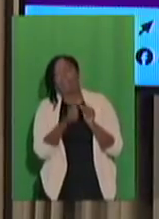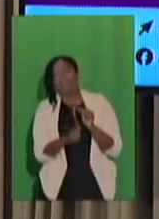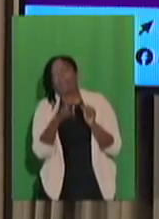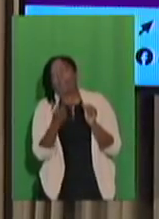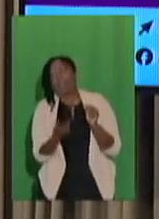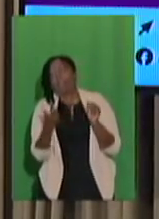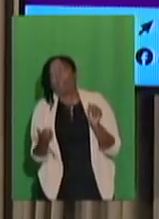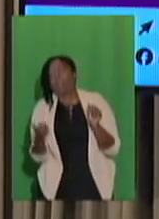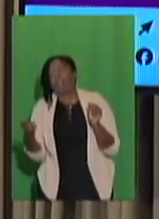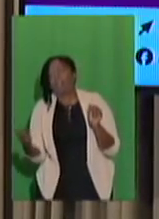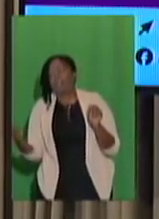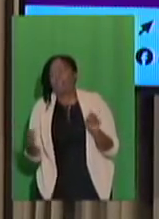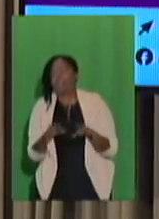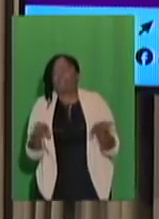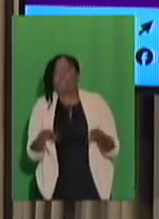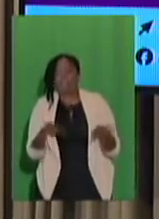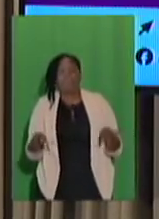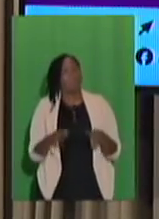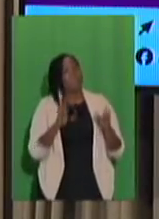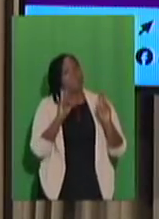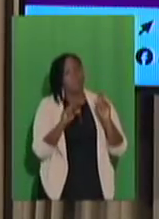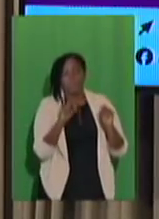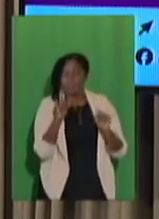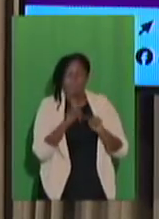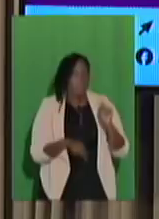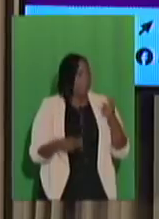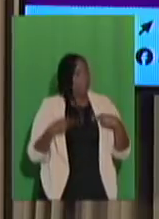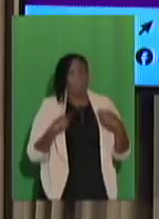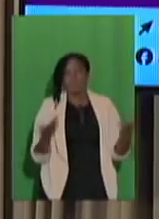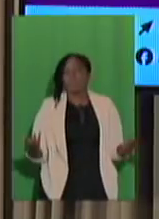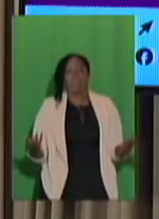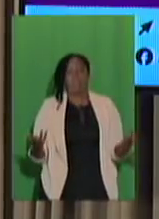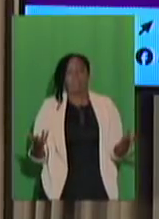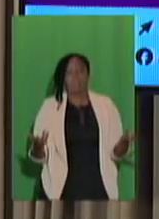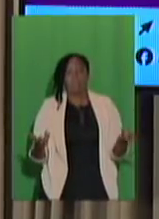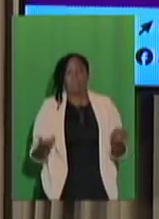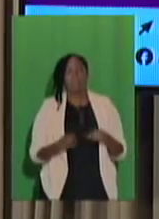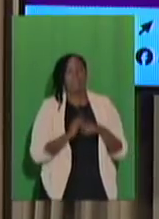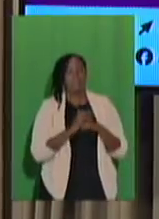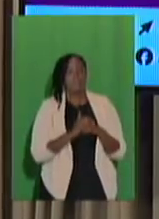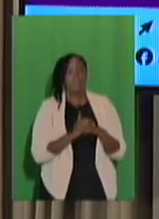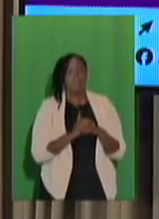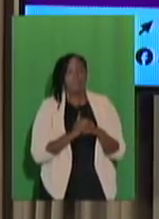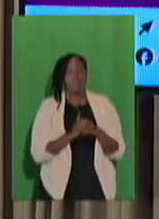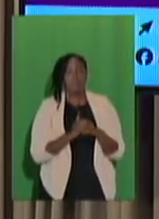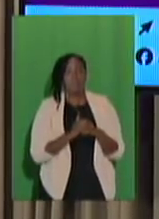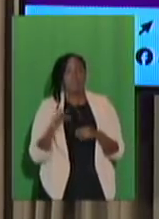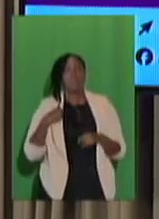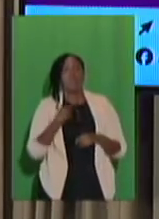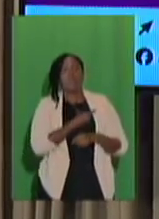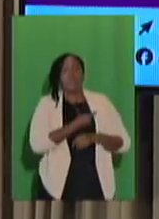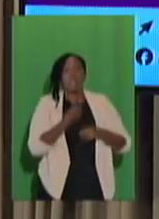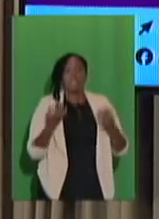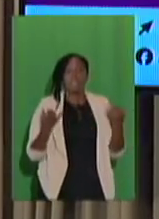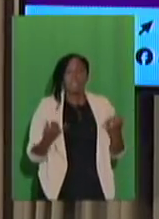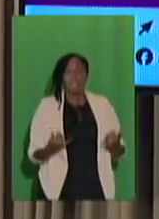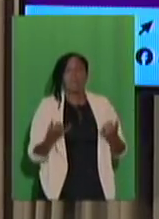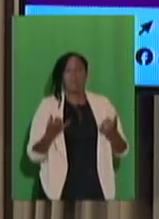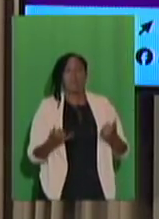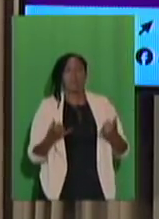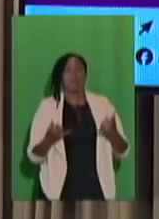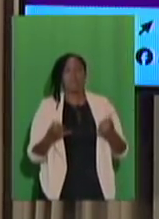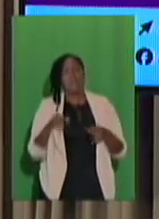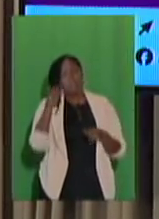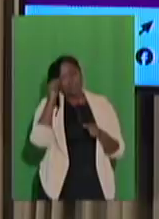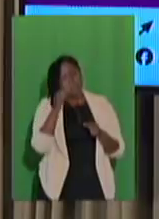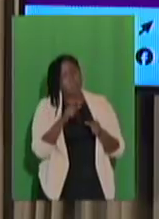single activity or every single possibility. We are in the midst of a